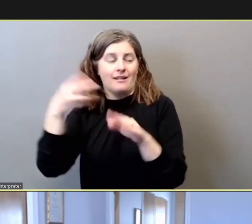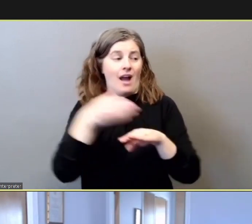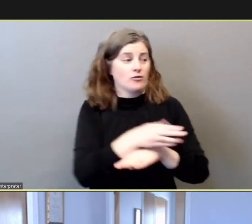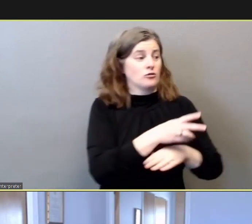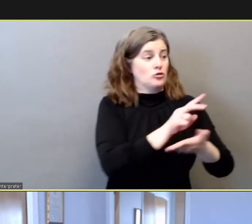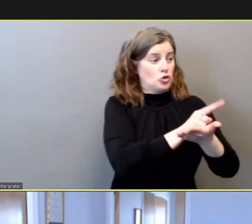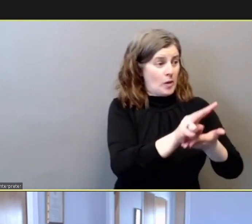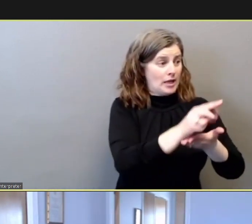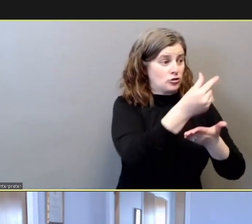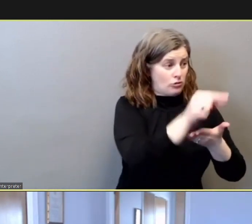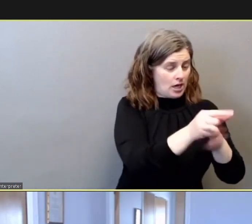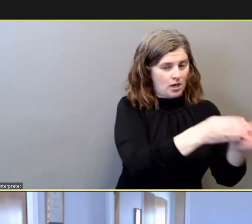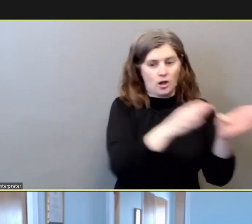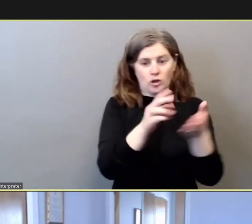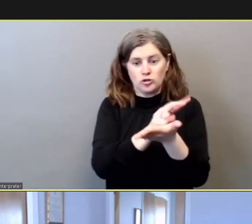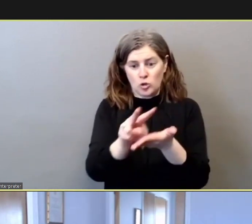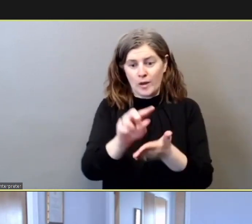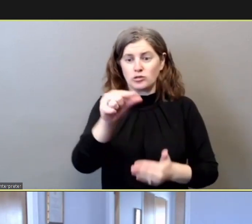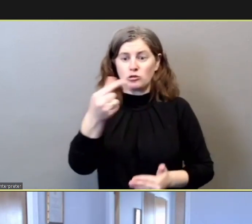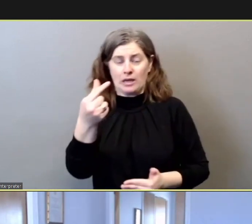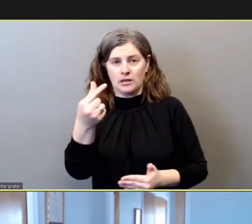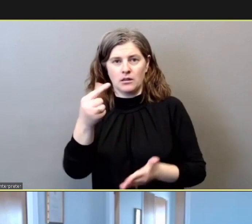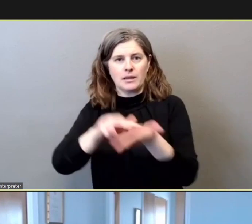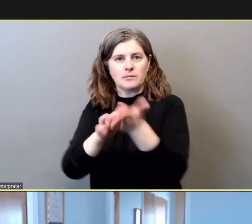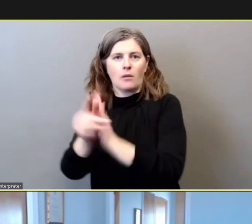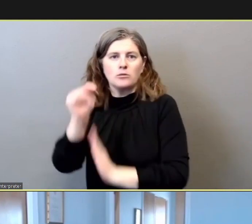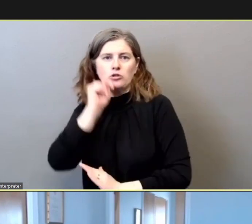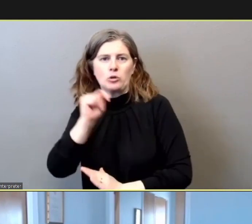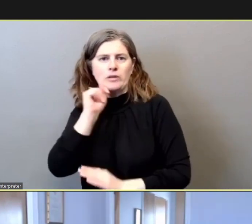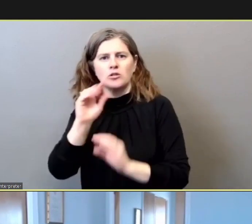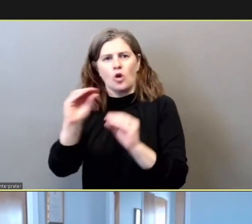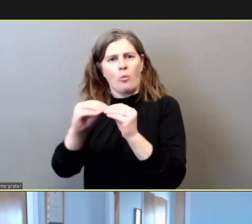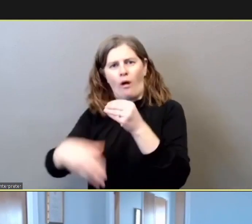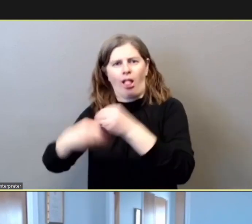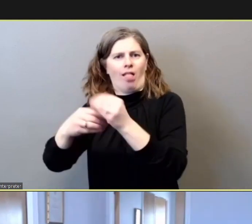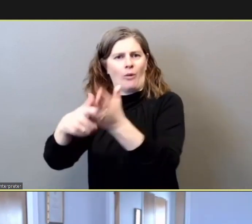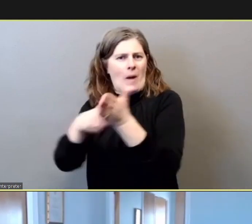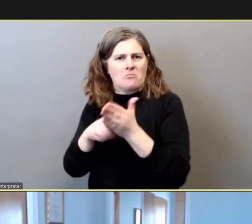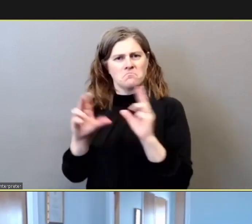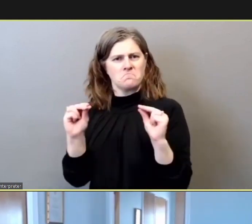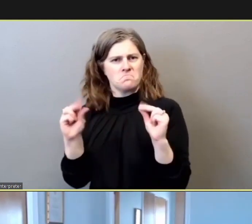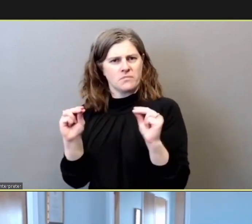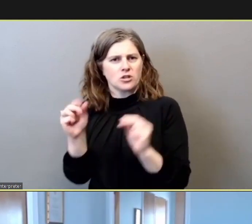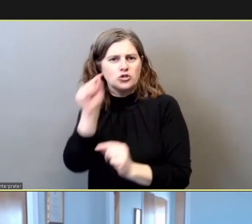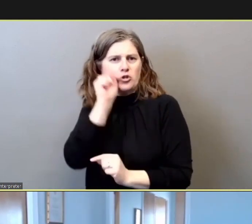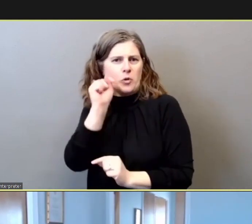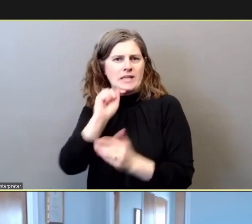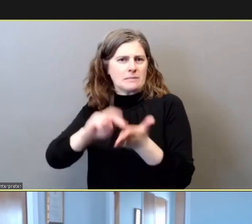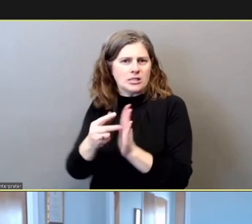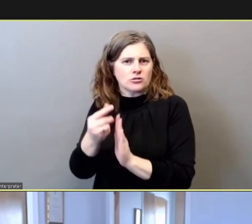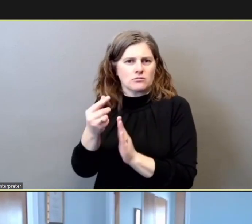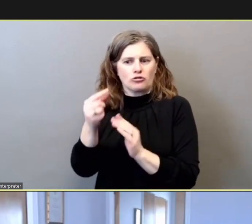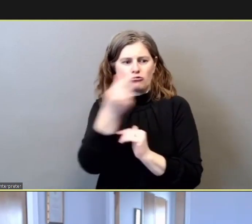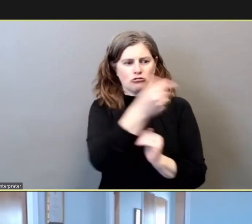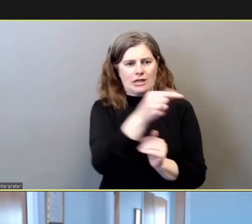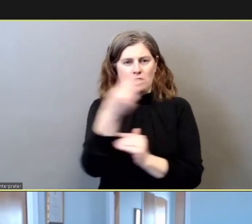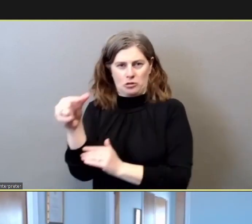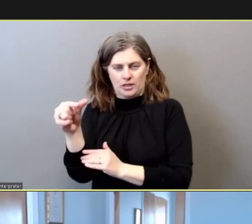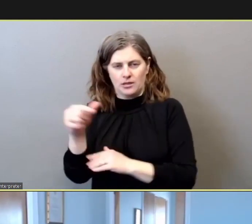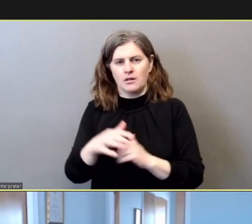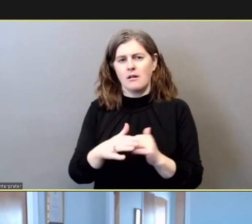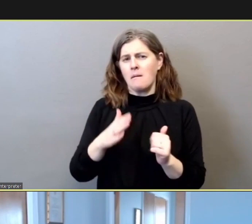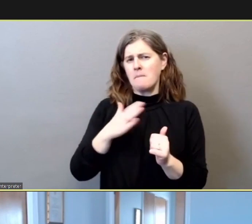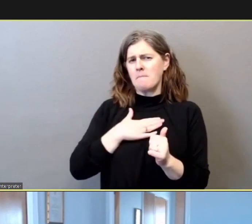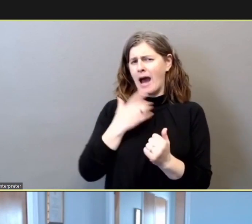2 weeks. There's no other mathematical distinction there. My understanding is that the test results are counted when they come